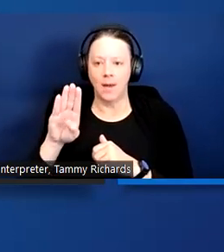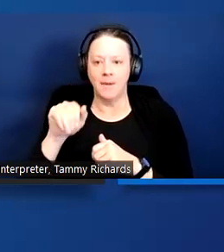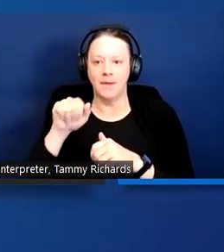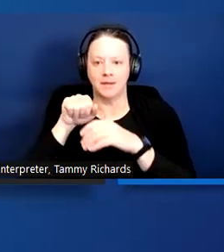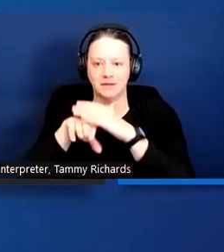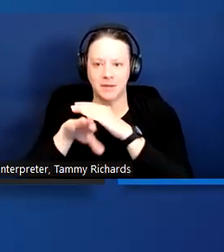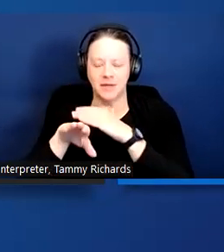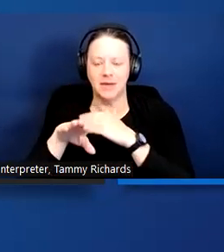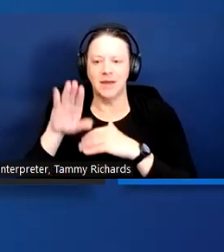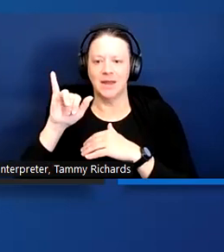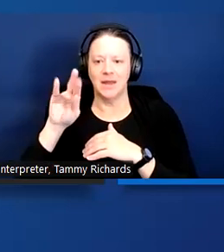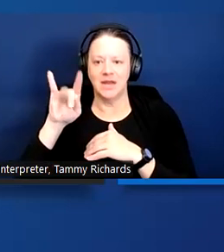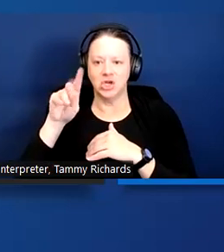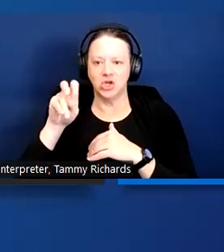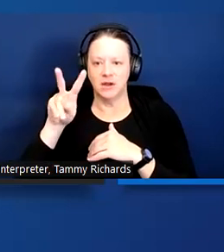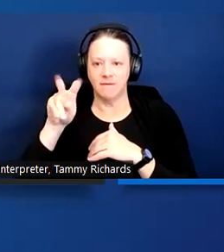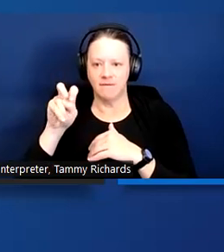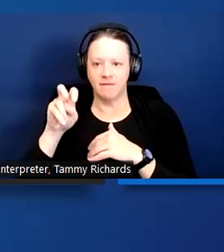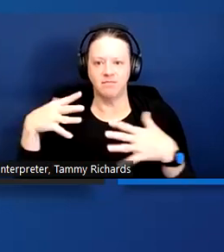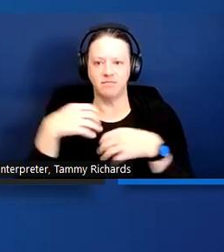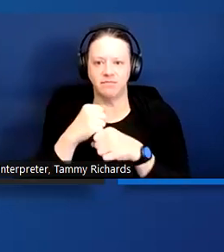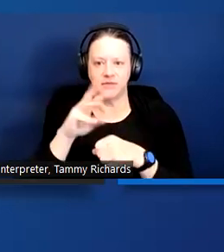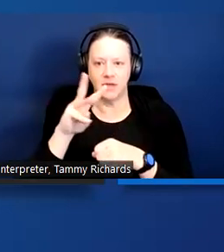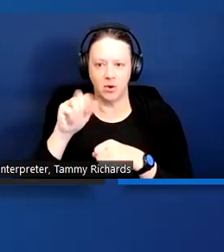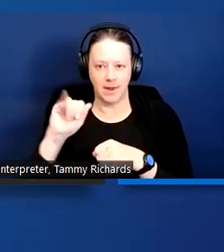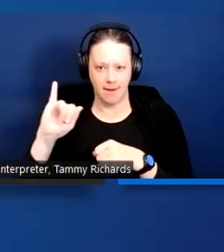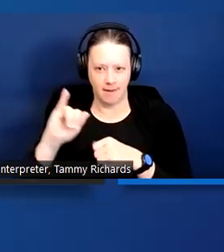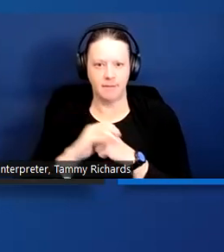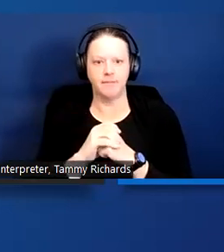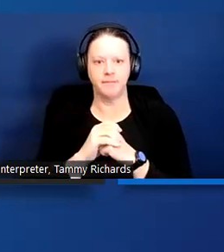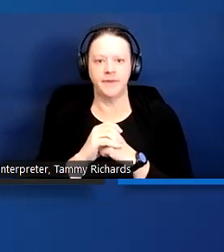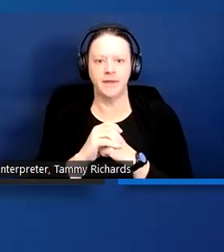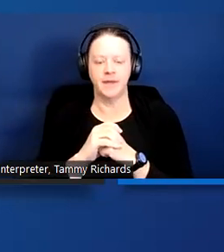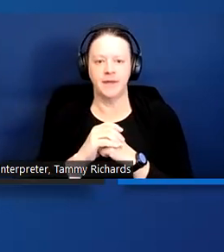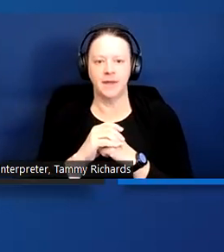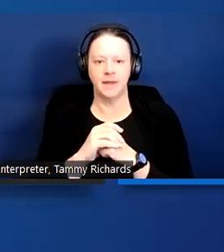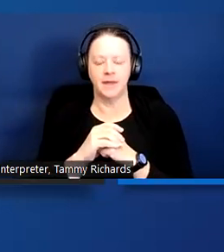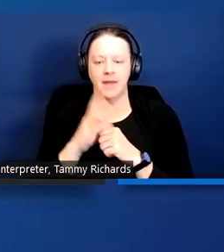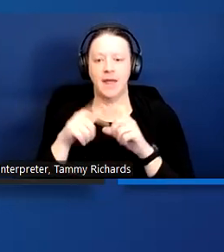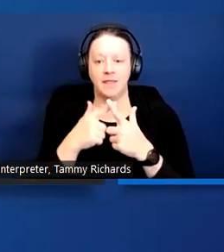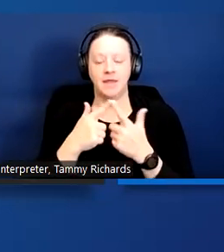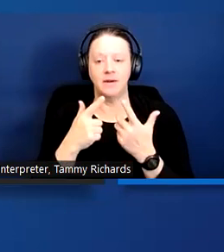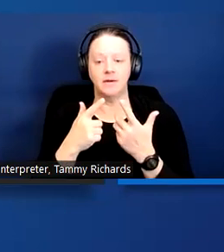Initiative. I apologize, I messed that up. Also known as WAI. And they